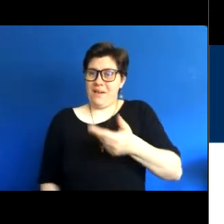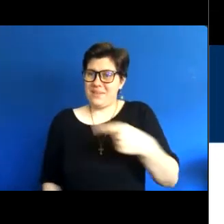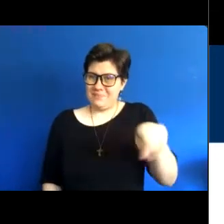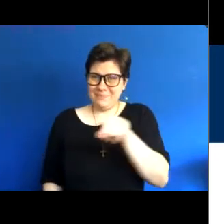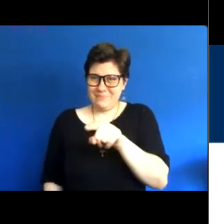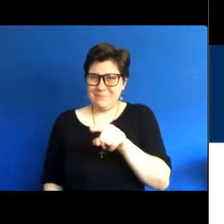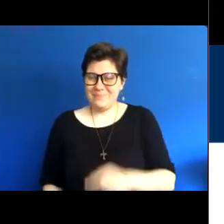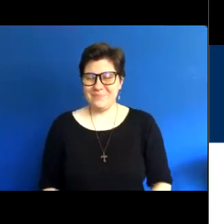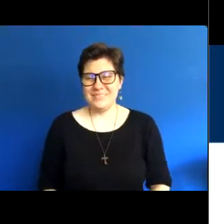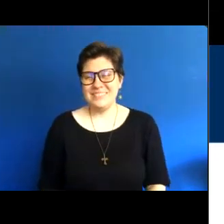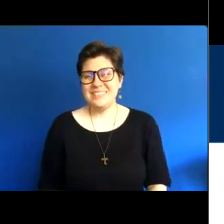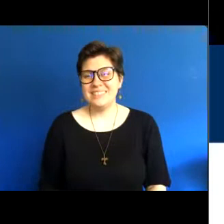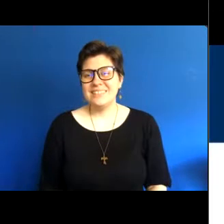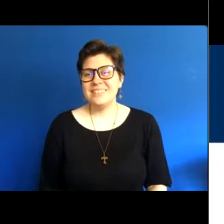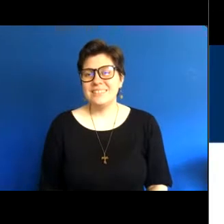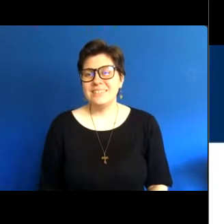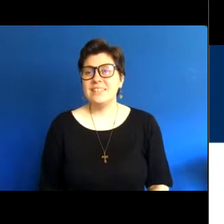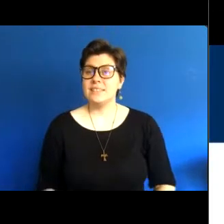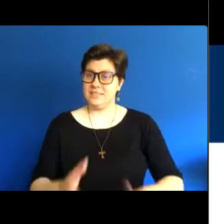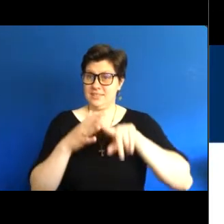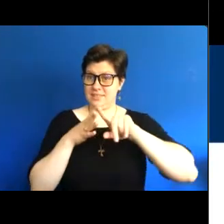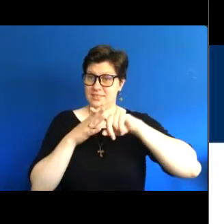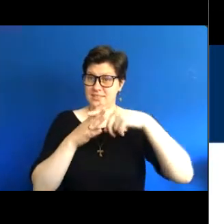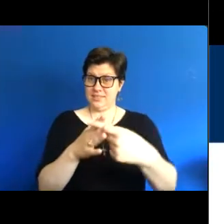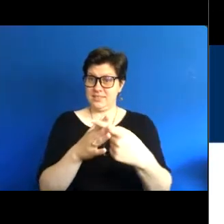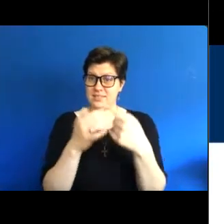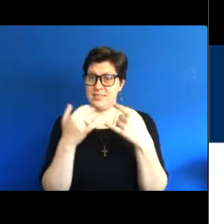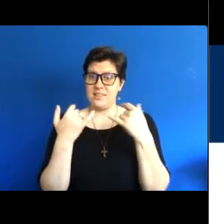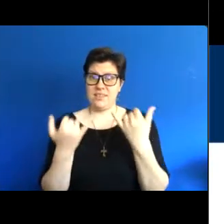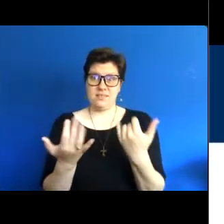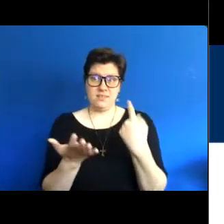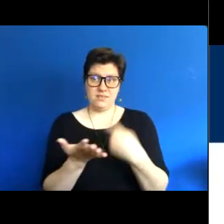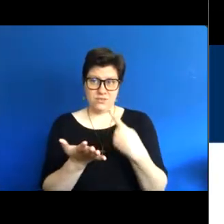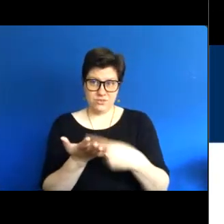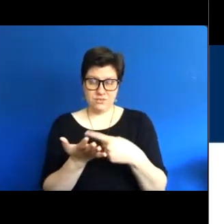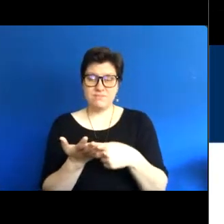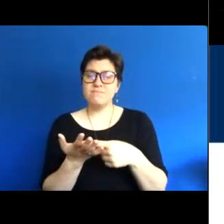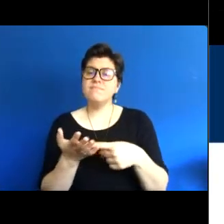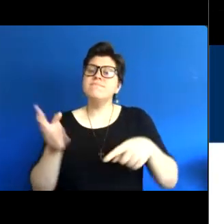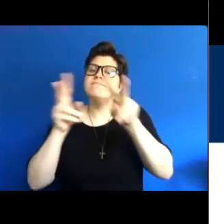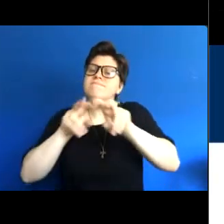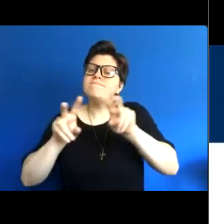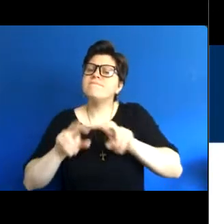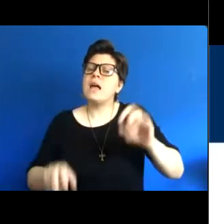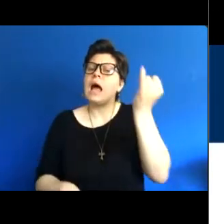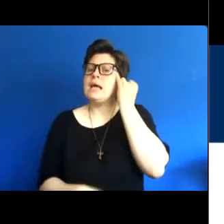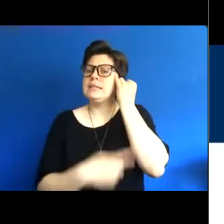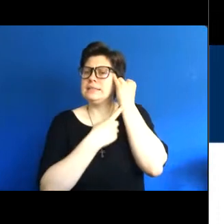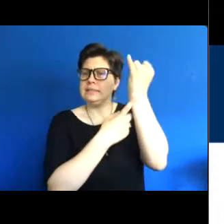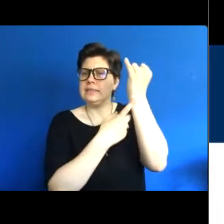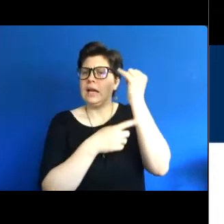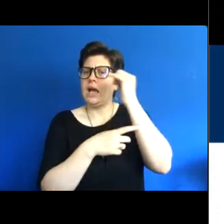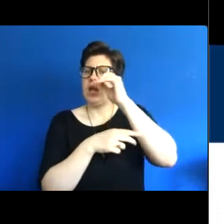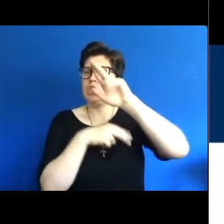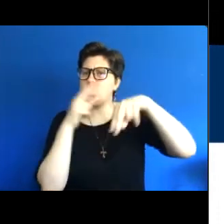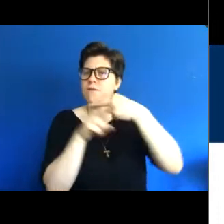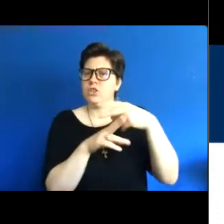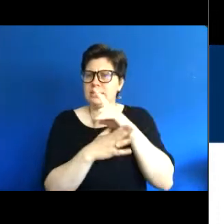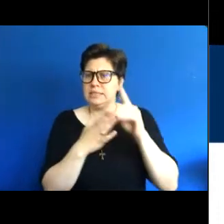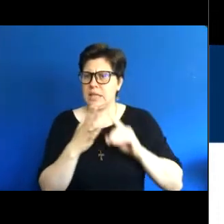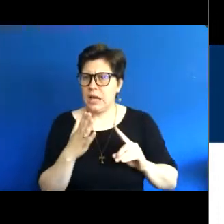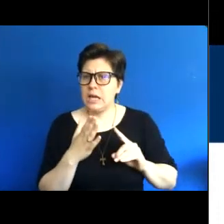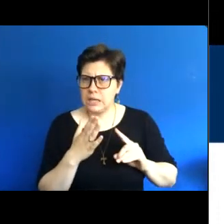us. And we wanted to start off this webinar, this discussion, by looking at the idea of universal design. And I want to